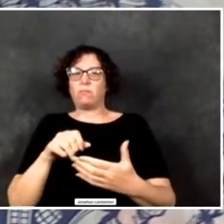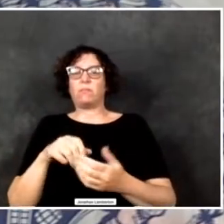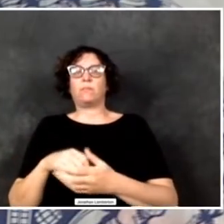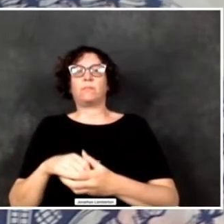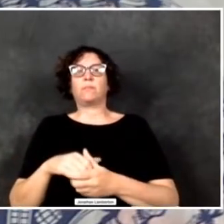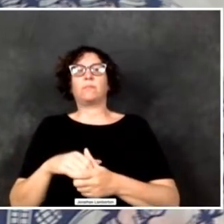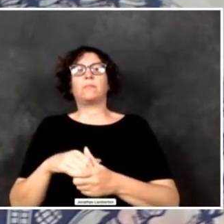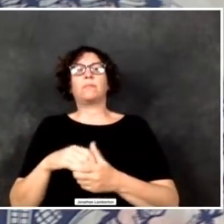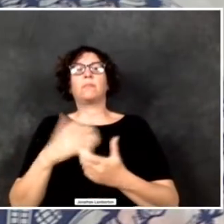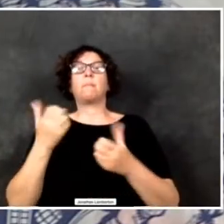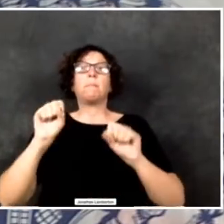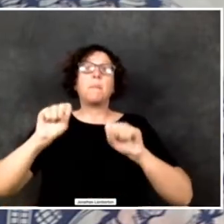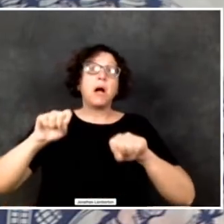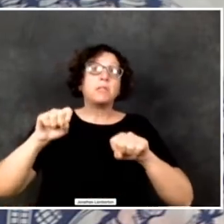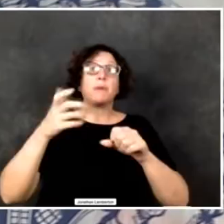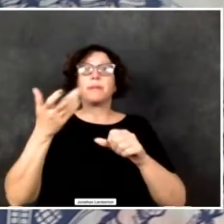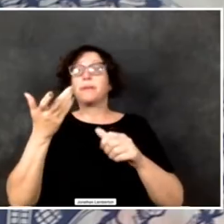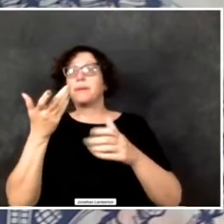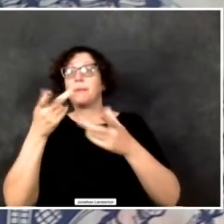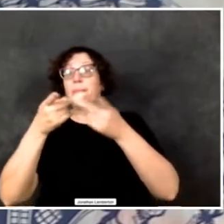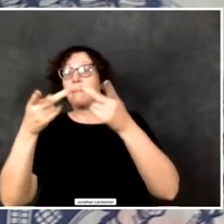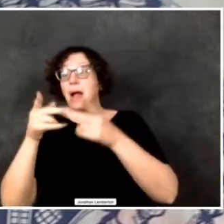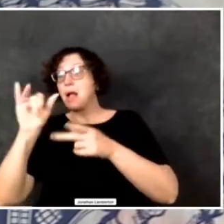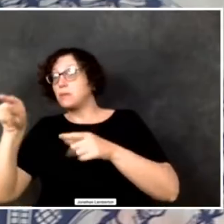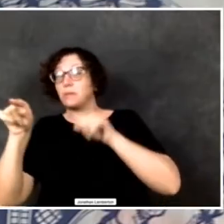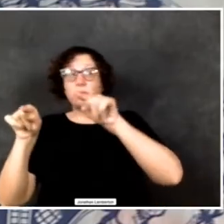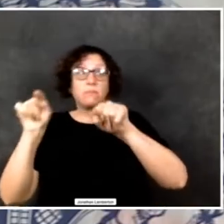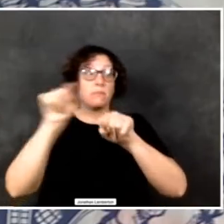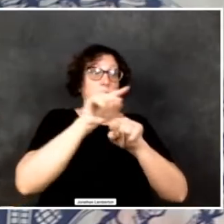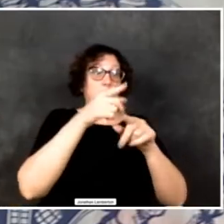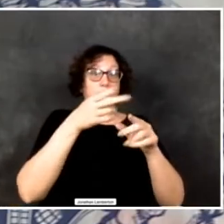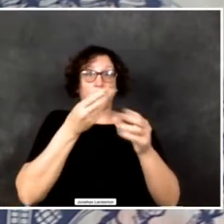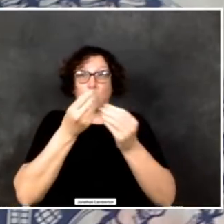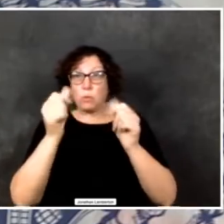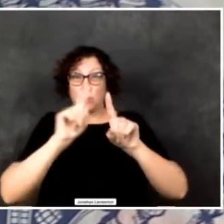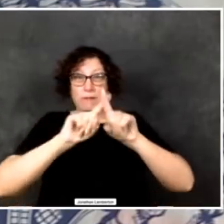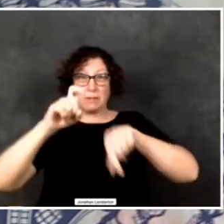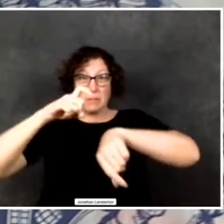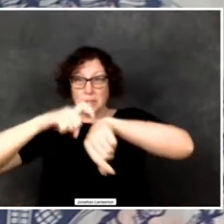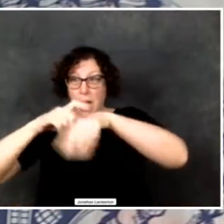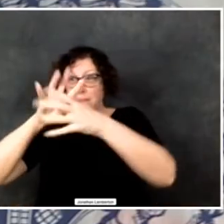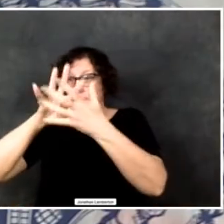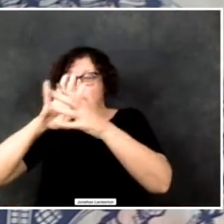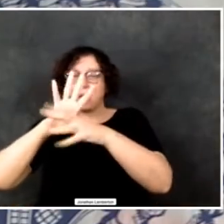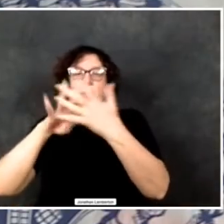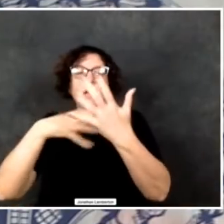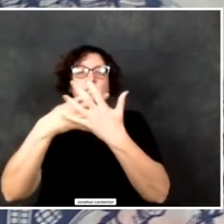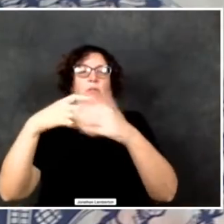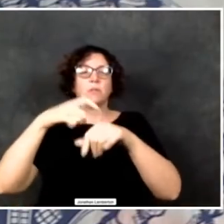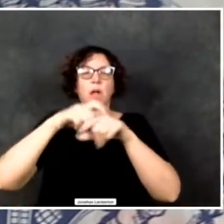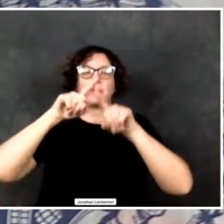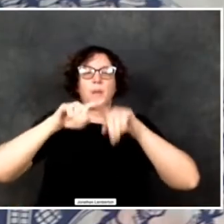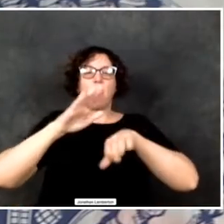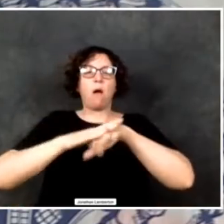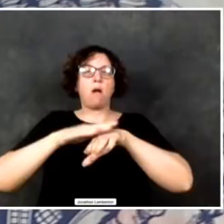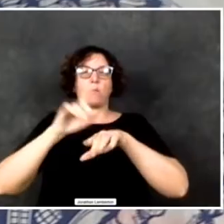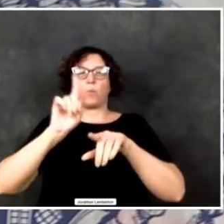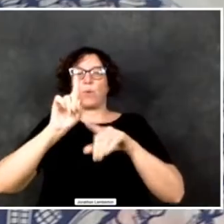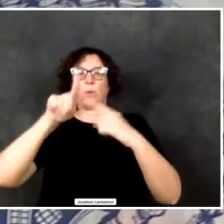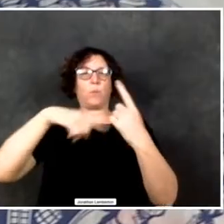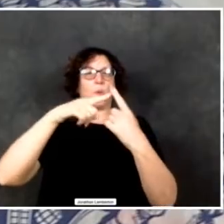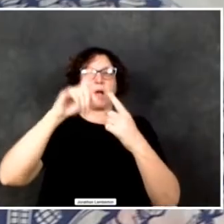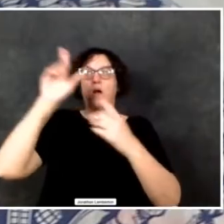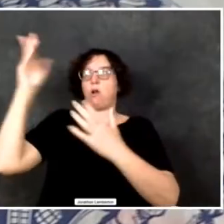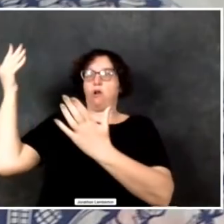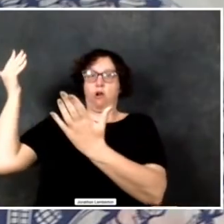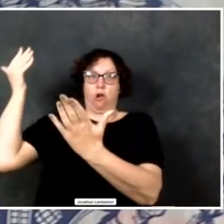location, and it may alter a bit depending on when the testing comes in. The testing we've had to present